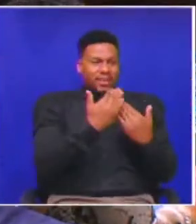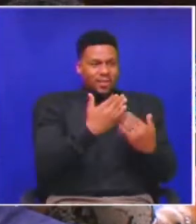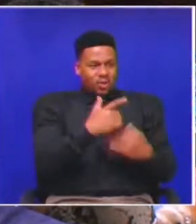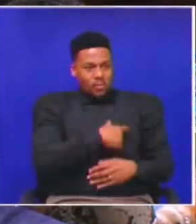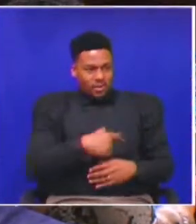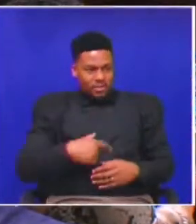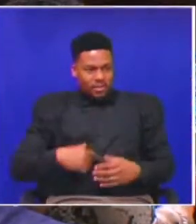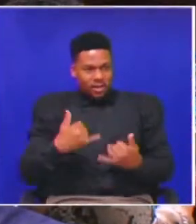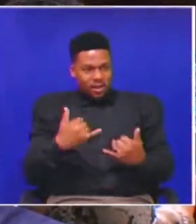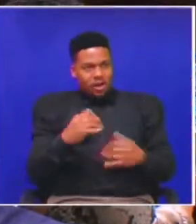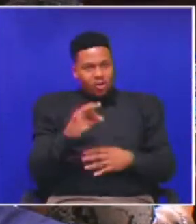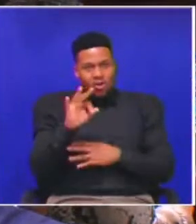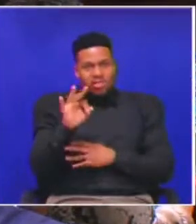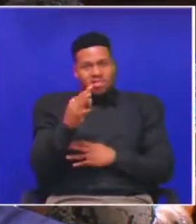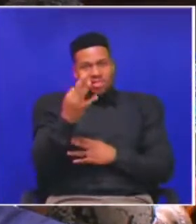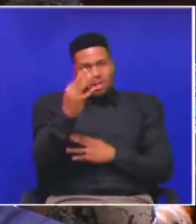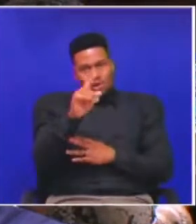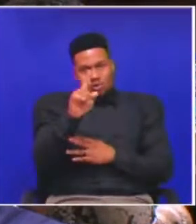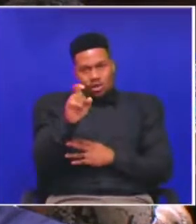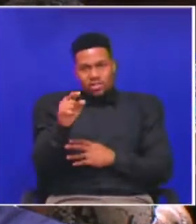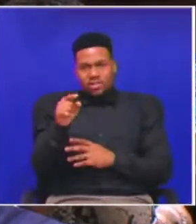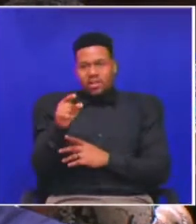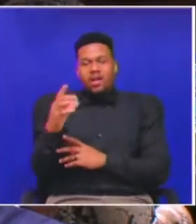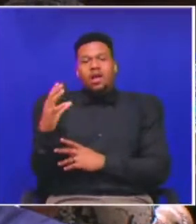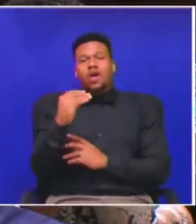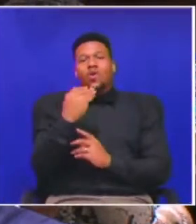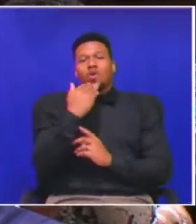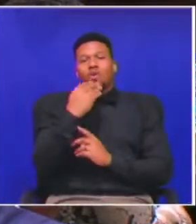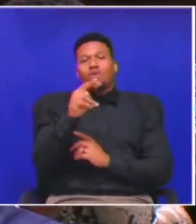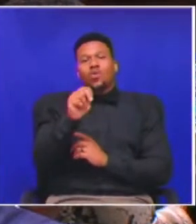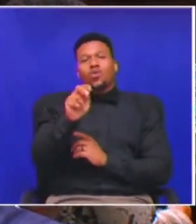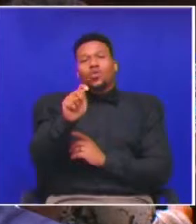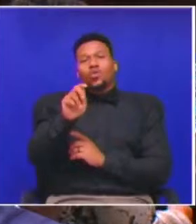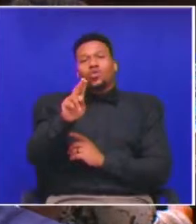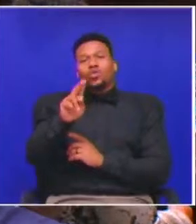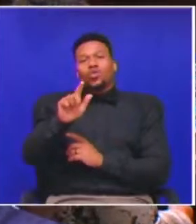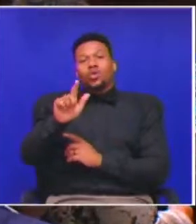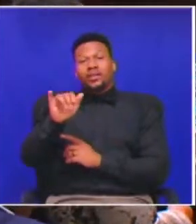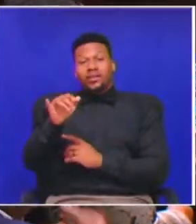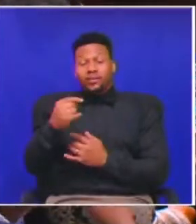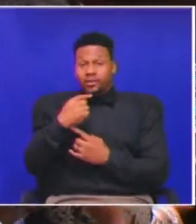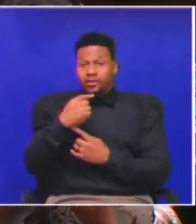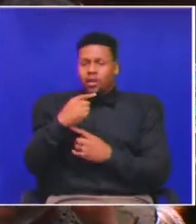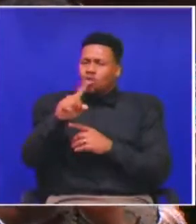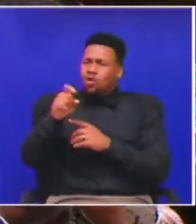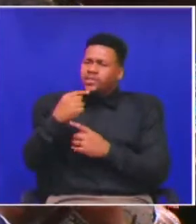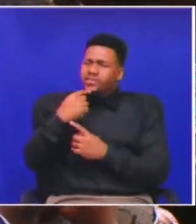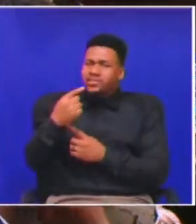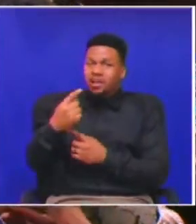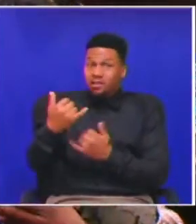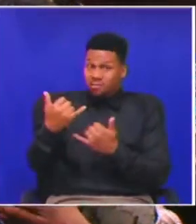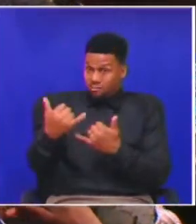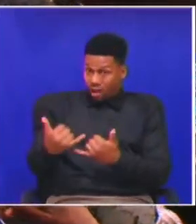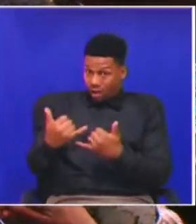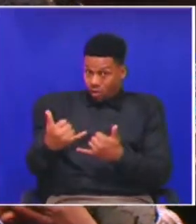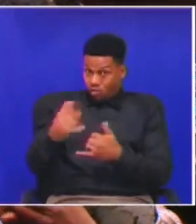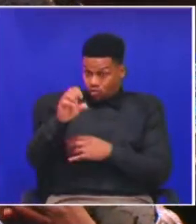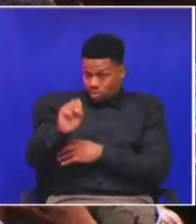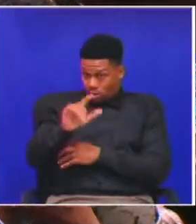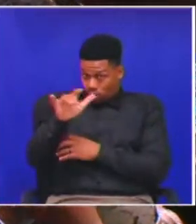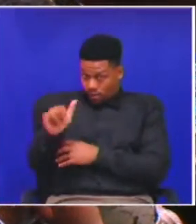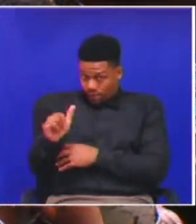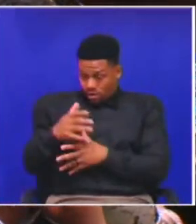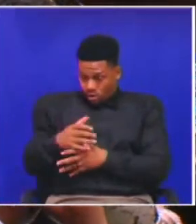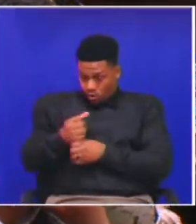Honourable Ntuli. The question is, in light of the fact that the Republic is hosting the G20 summit,